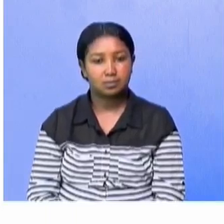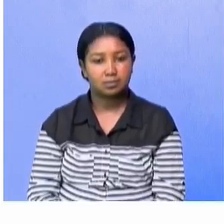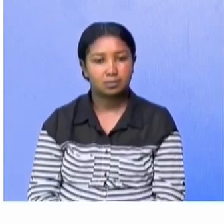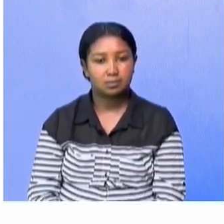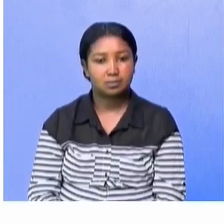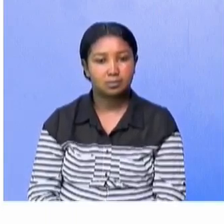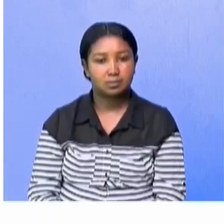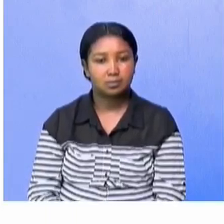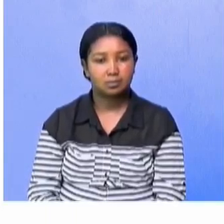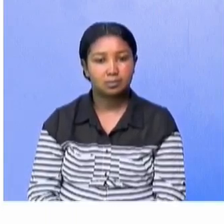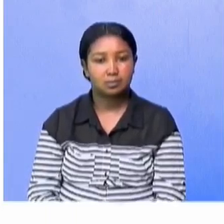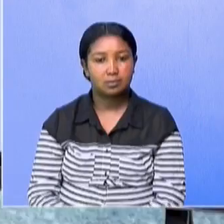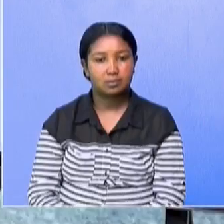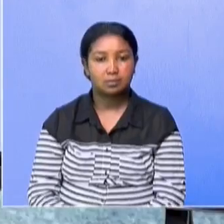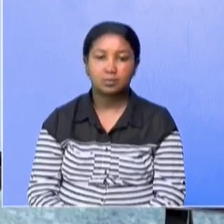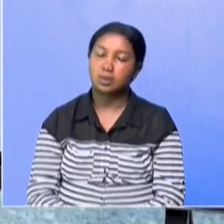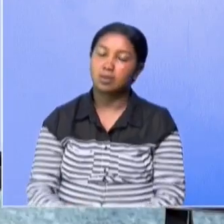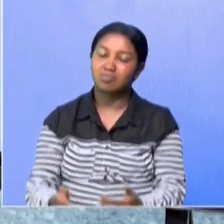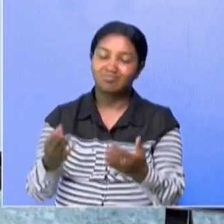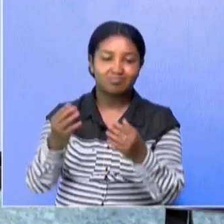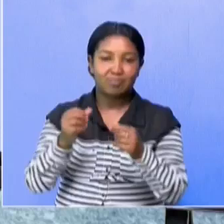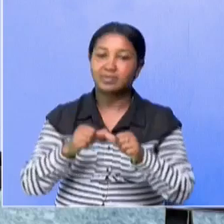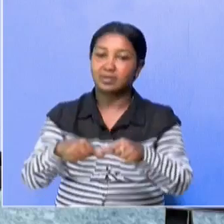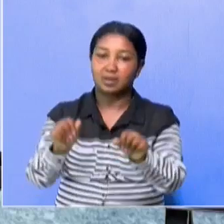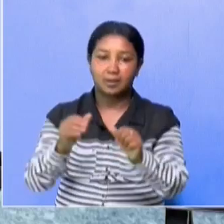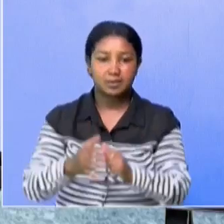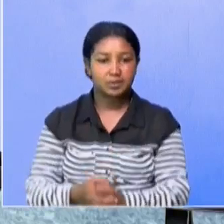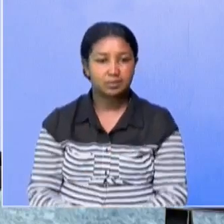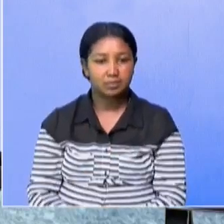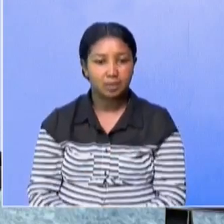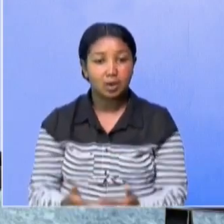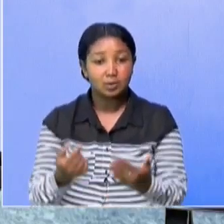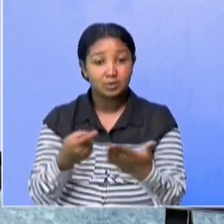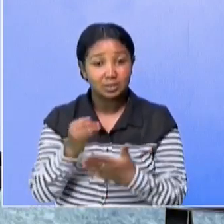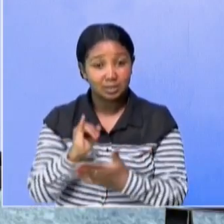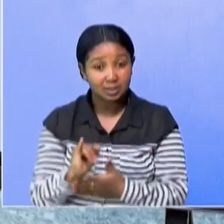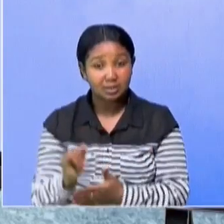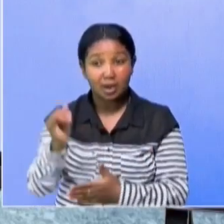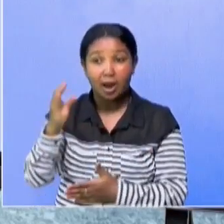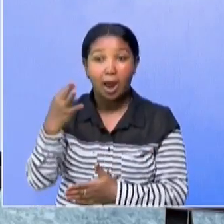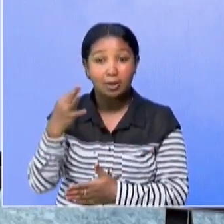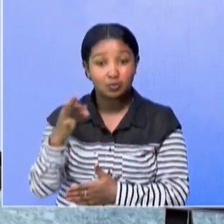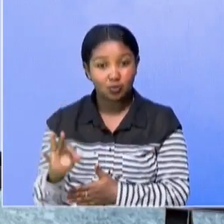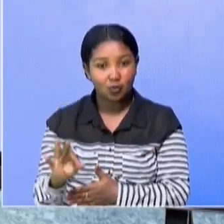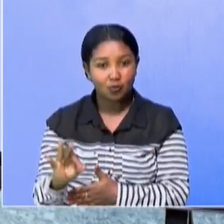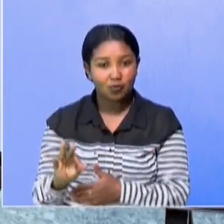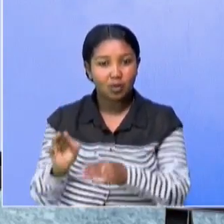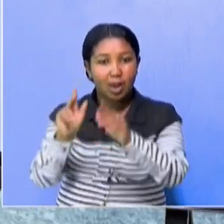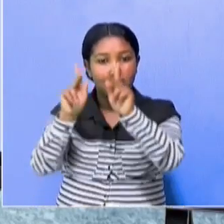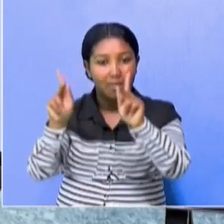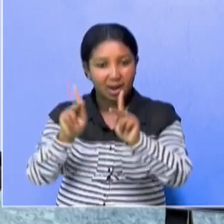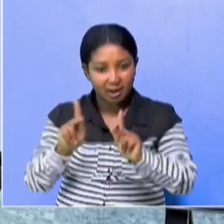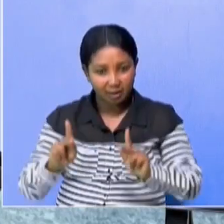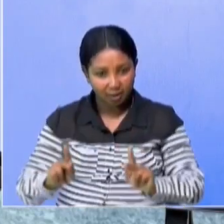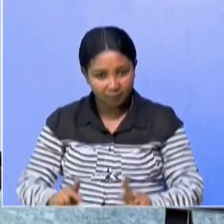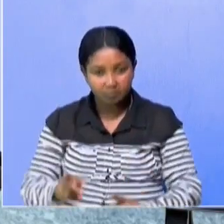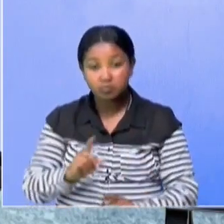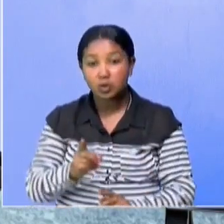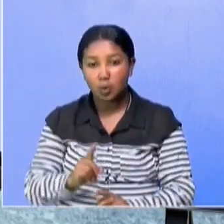books, etc. Now, this is a kind of paragraph which is standard for referring to